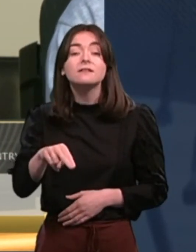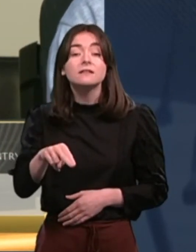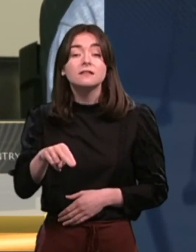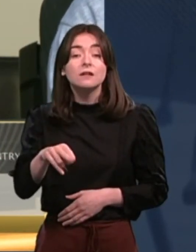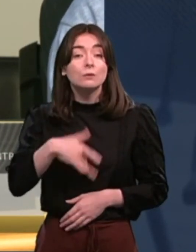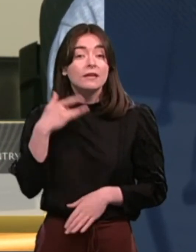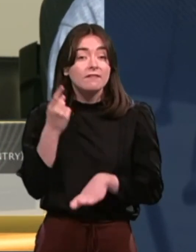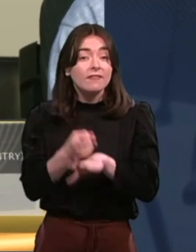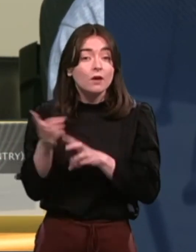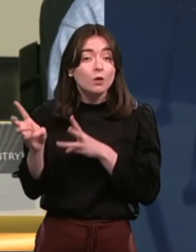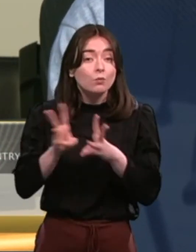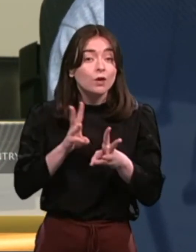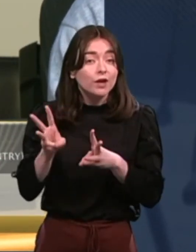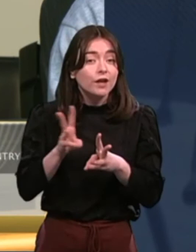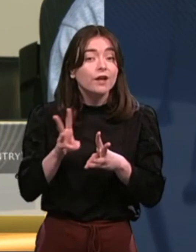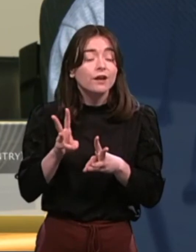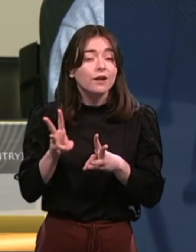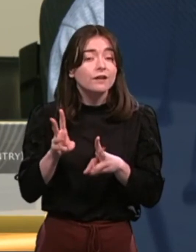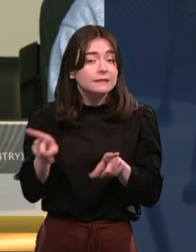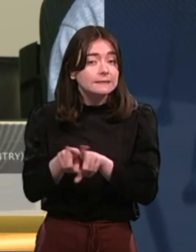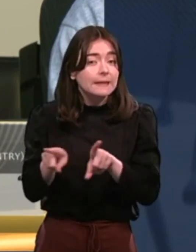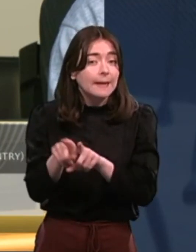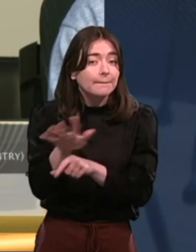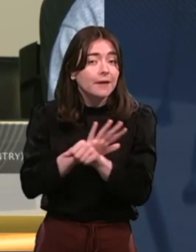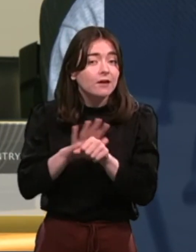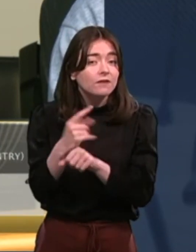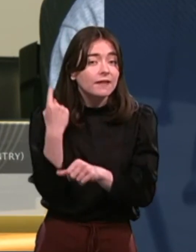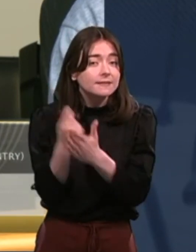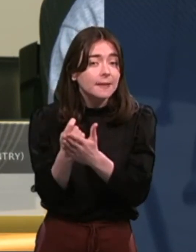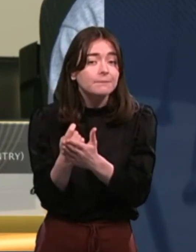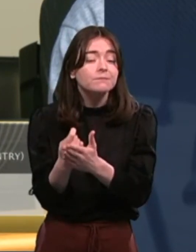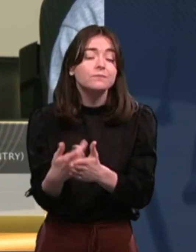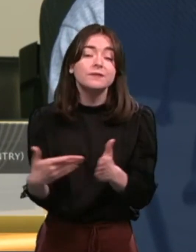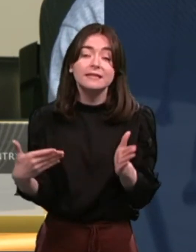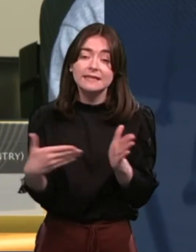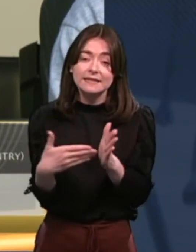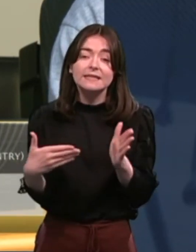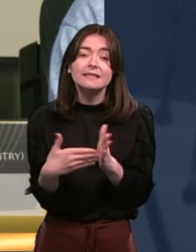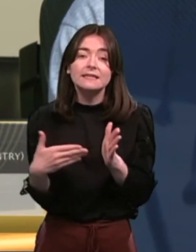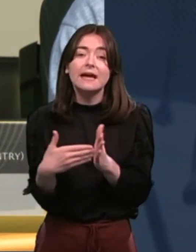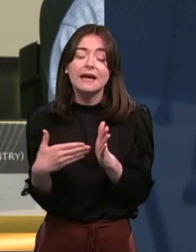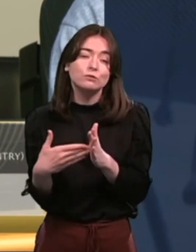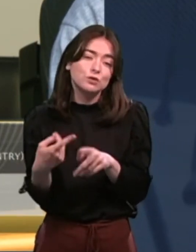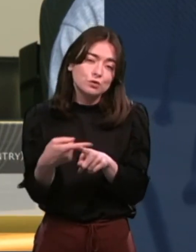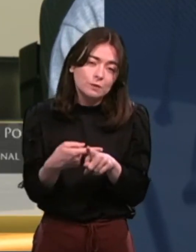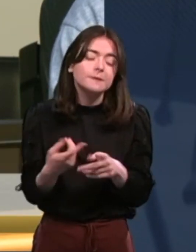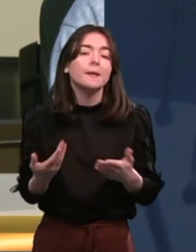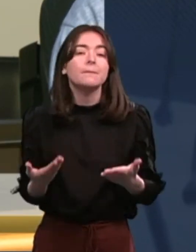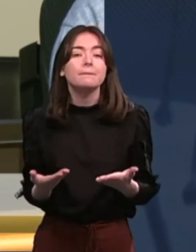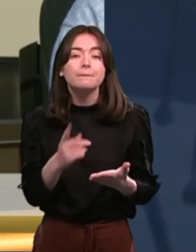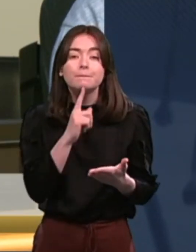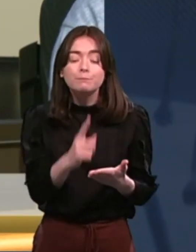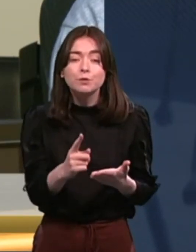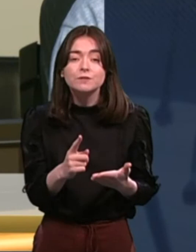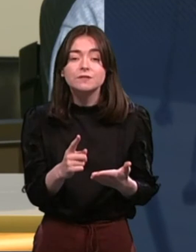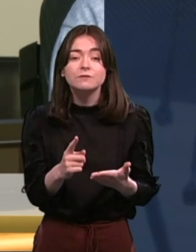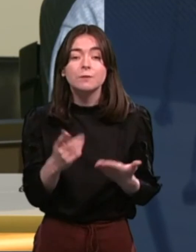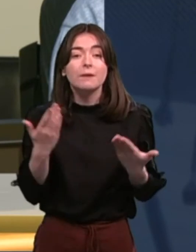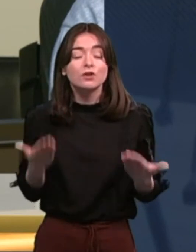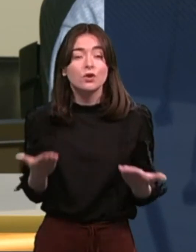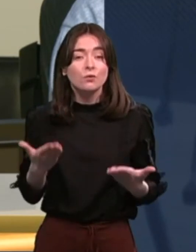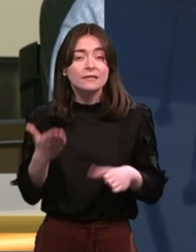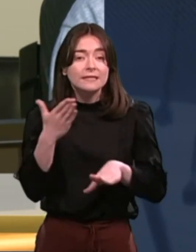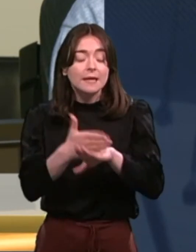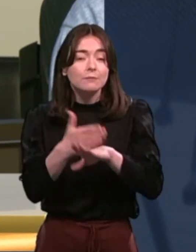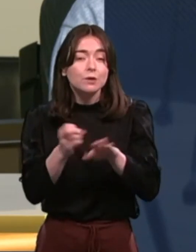then as well. Sorry. You were living and working in Skib then as well? Yeah, temporarily. But with my current